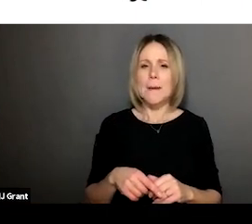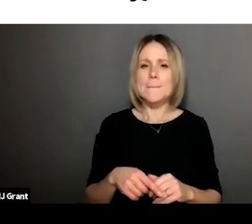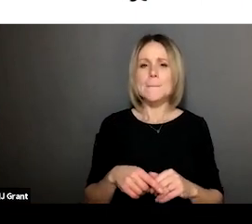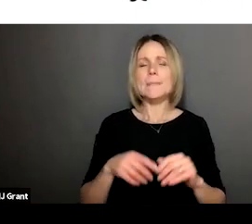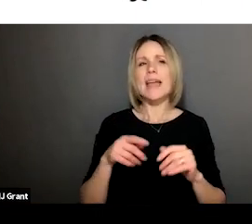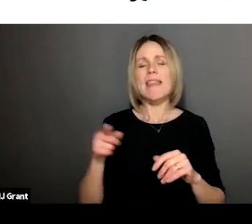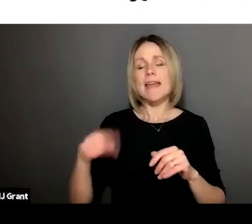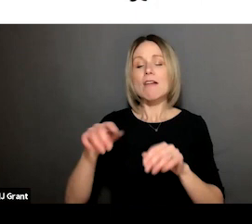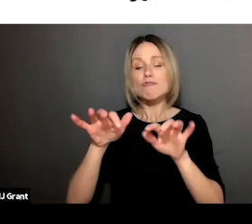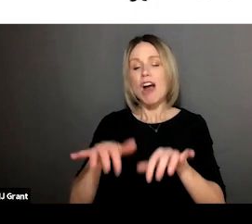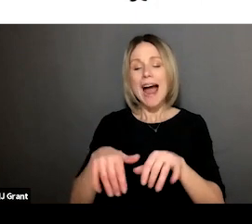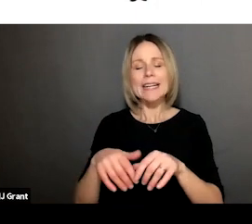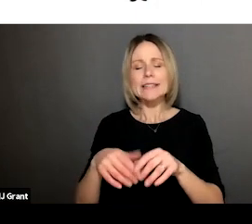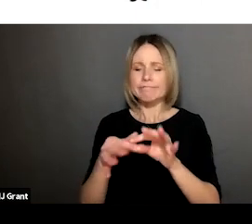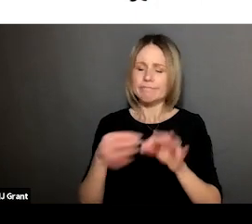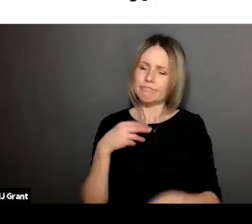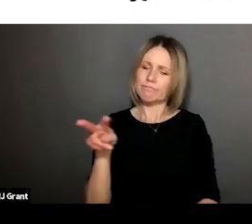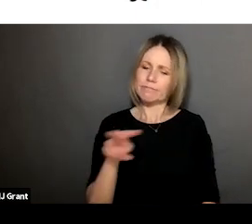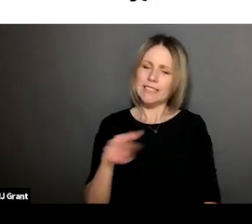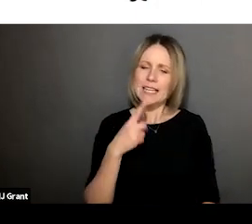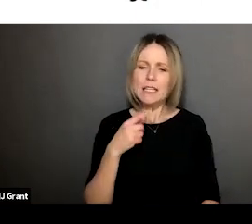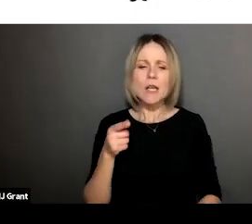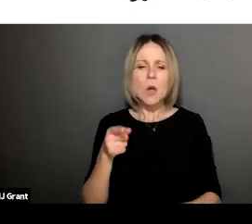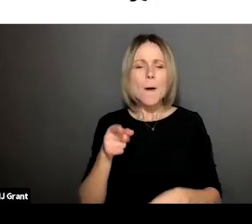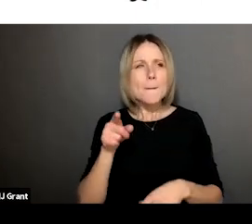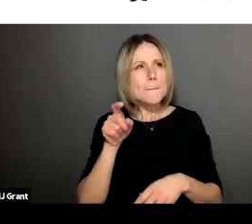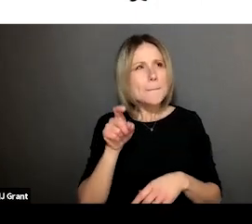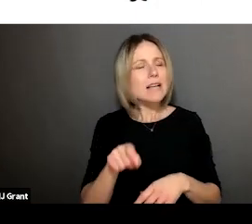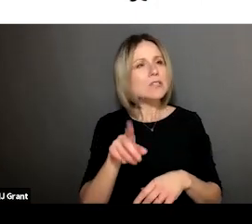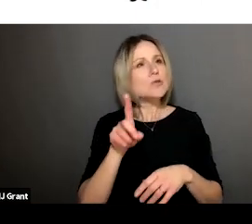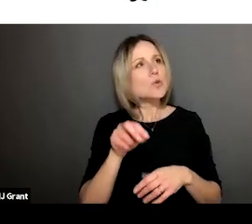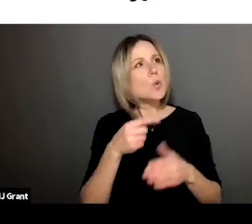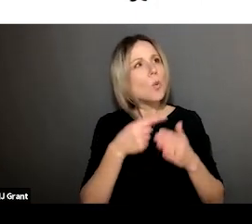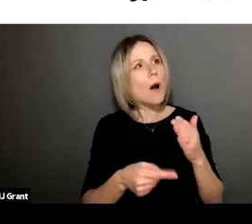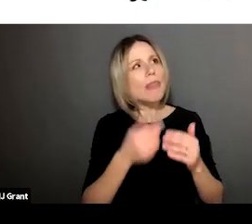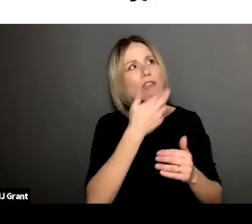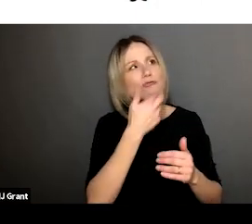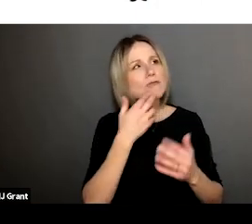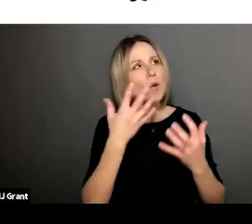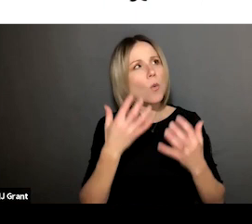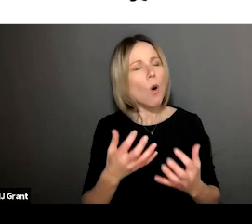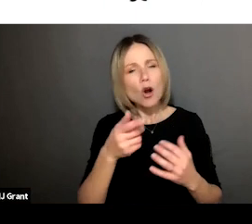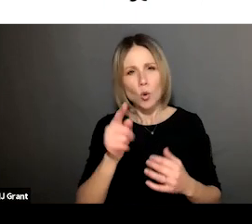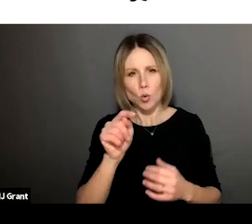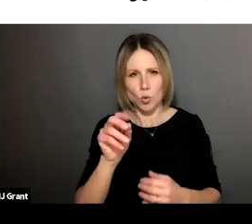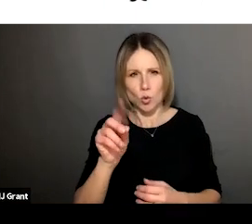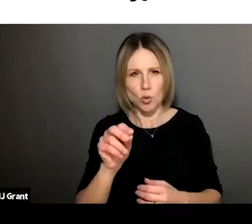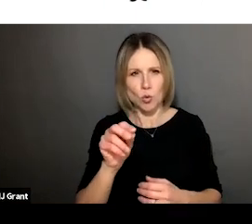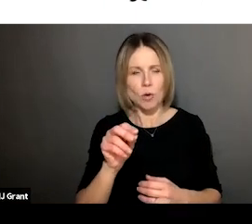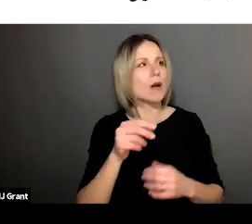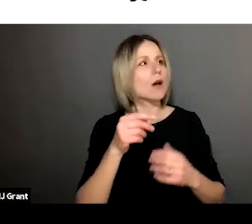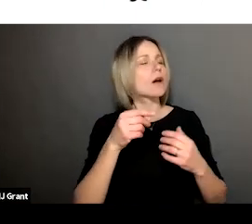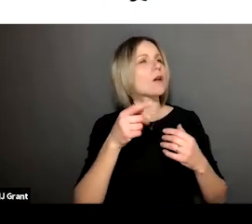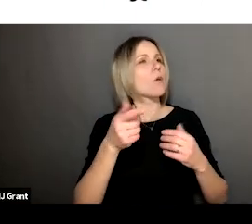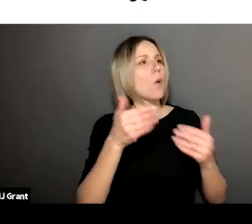from the menu. And I see what they're saying. At the same time, one of the things that I've always said is if you put